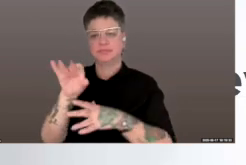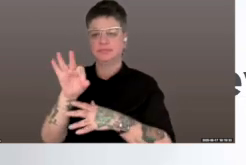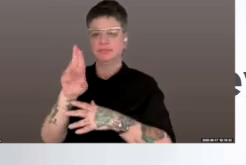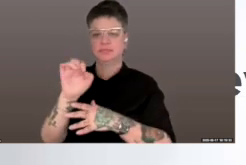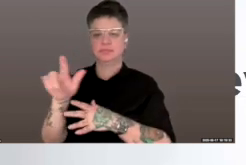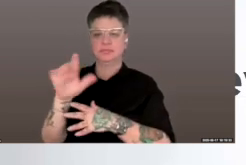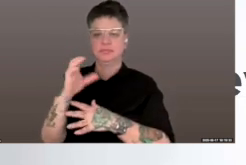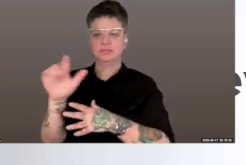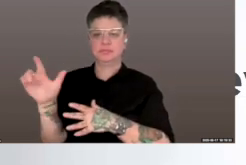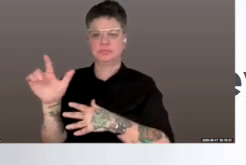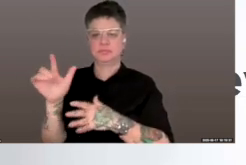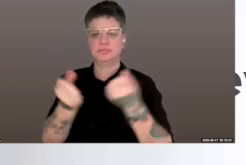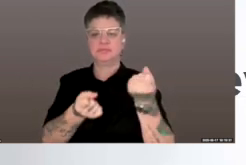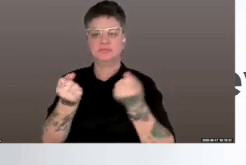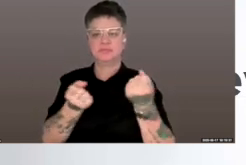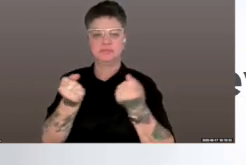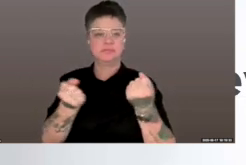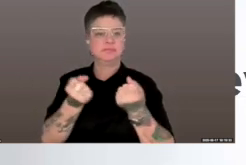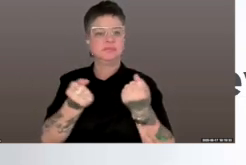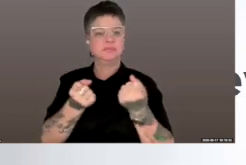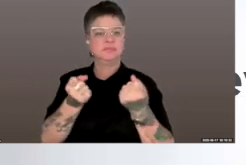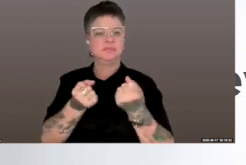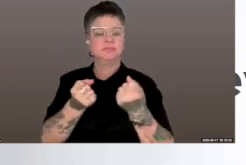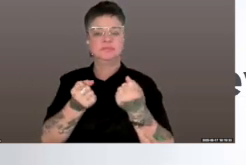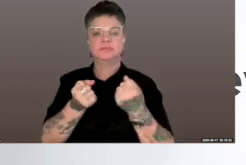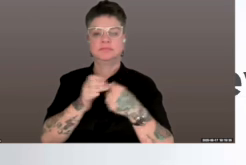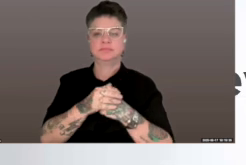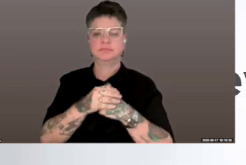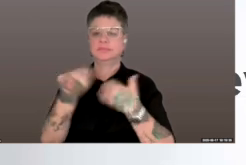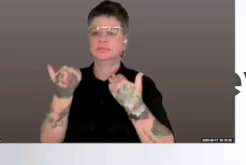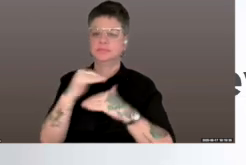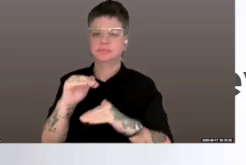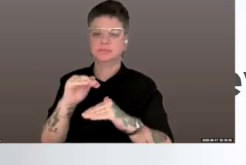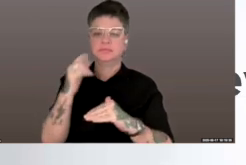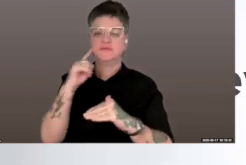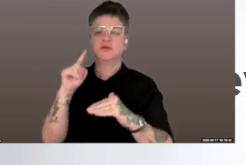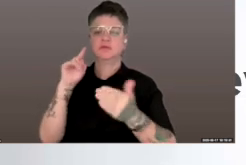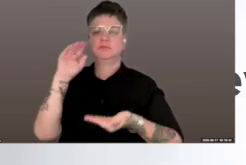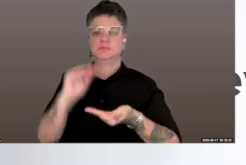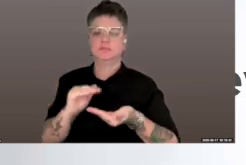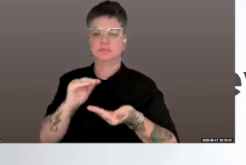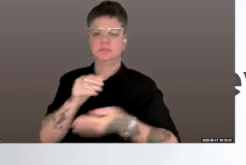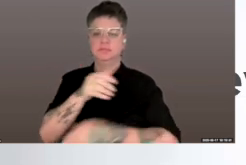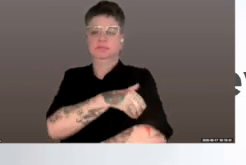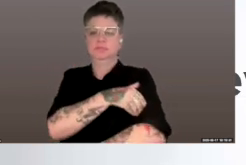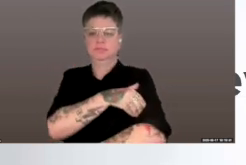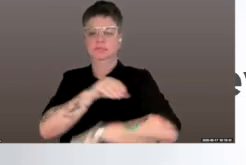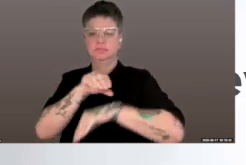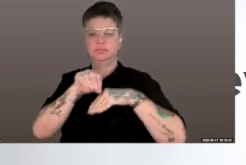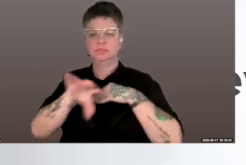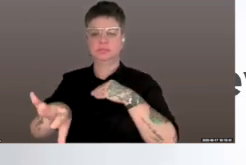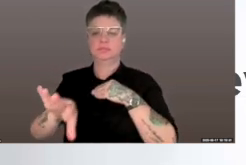CARB has historically used for eligibility in its equity-focused purchase incentive programs.